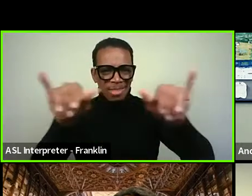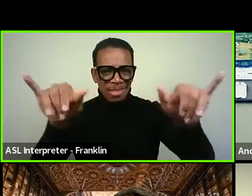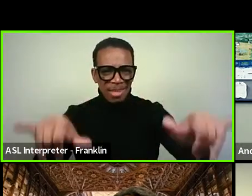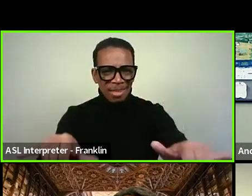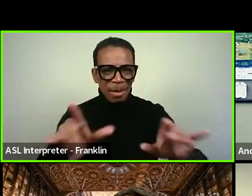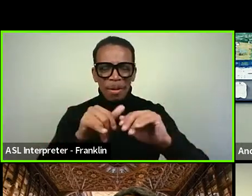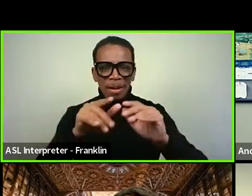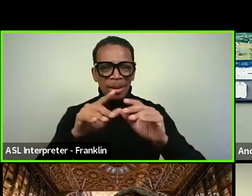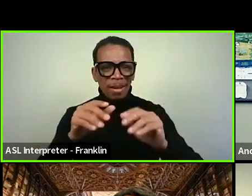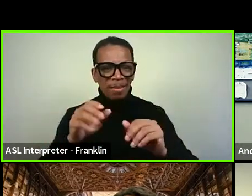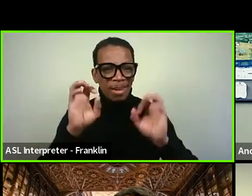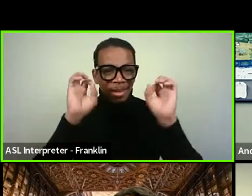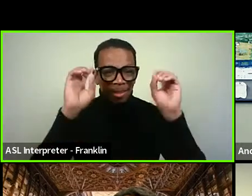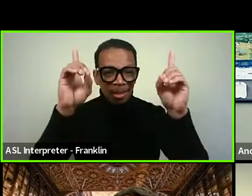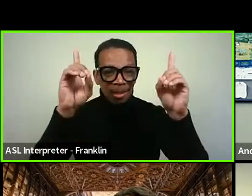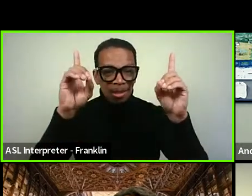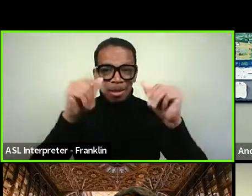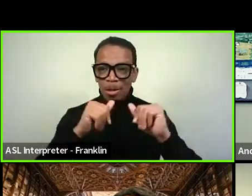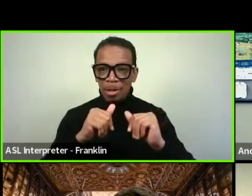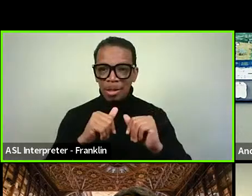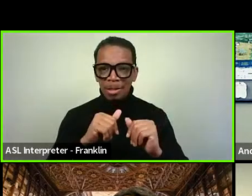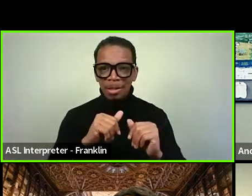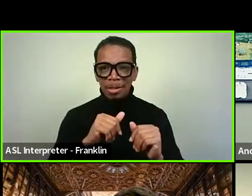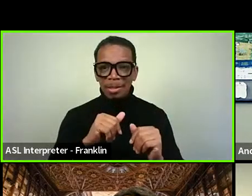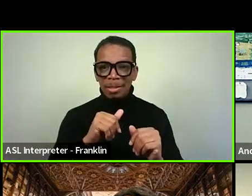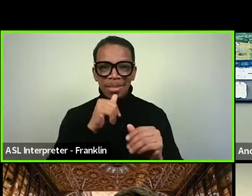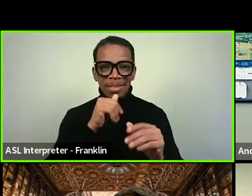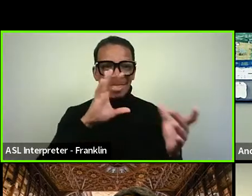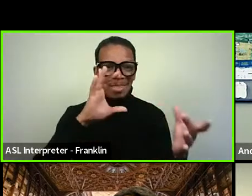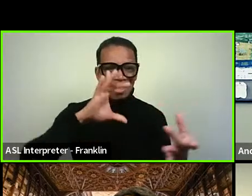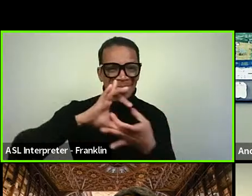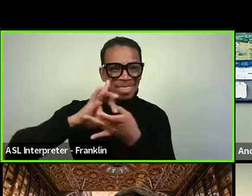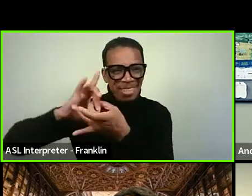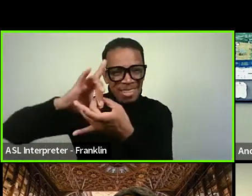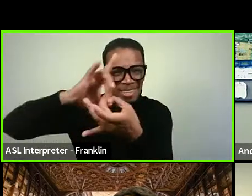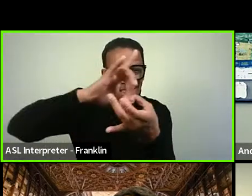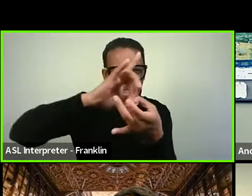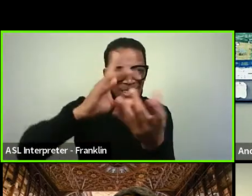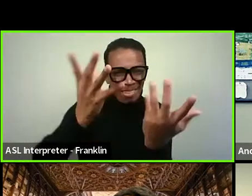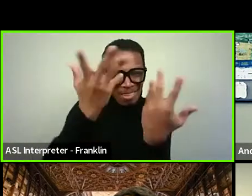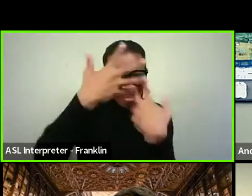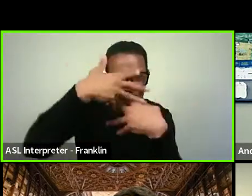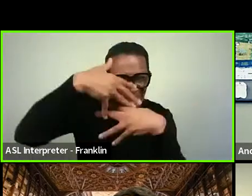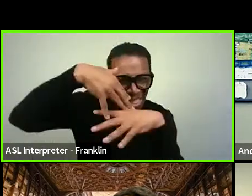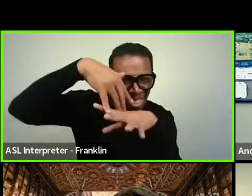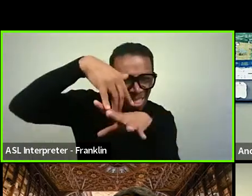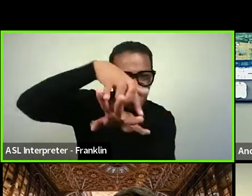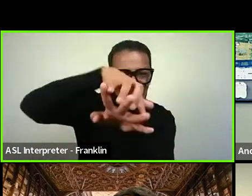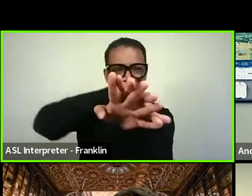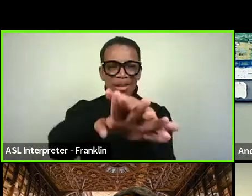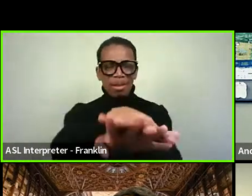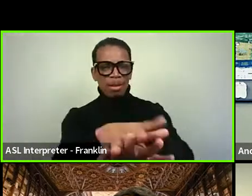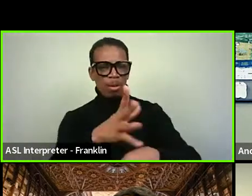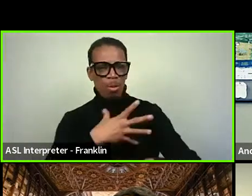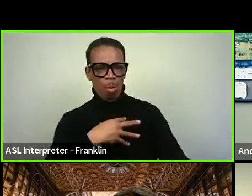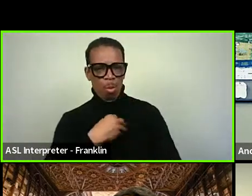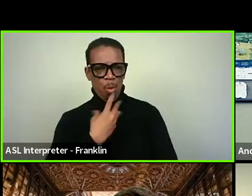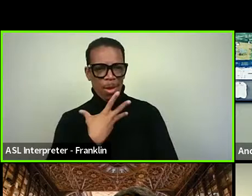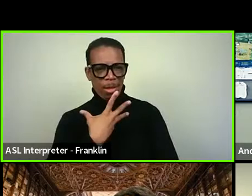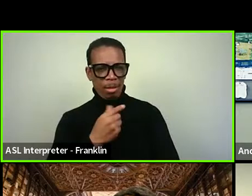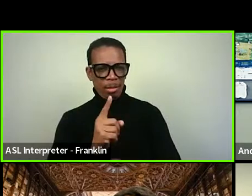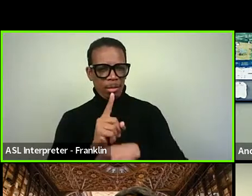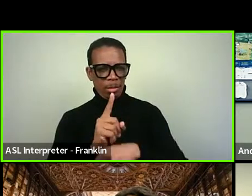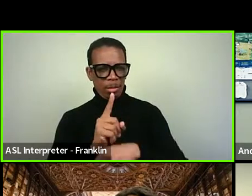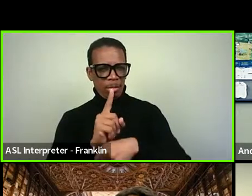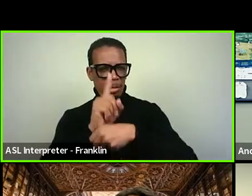higher education are indeed entangled in whiteness. That's the truth of the matter. And so because of that, when we